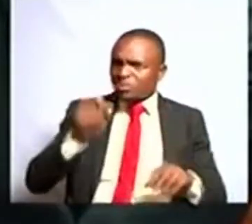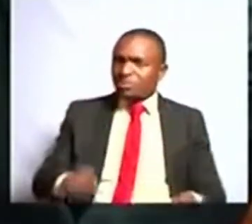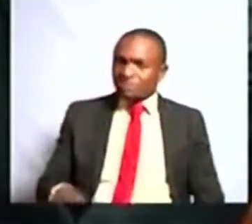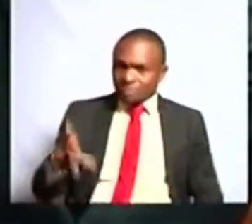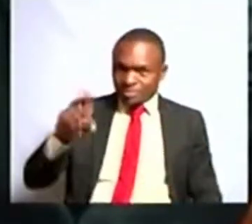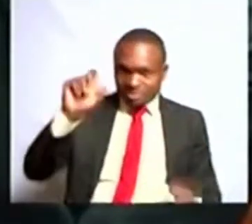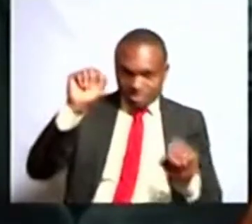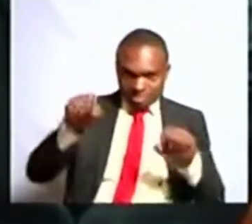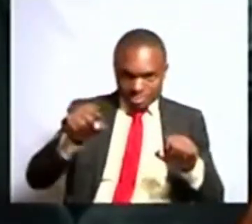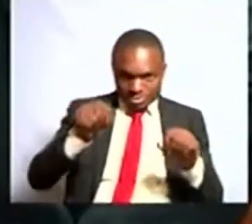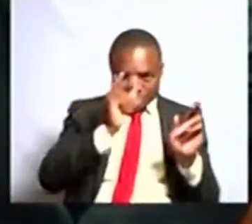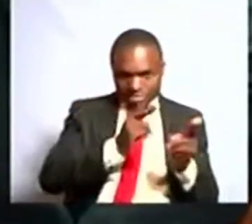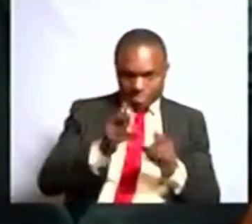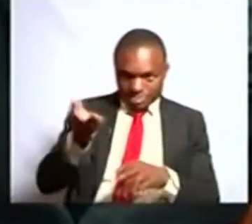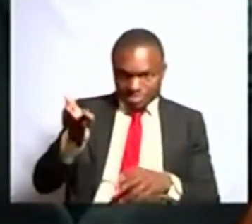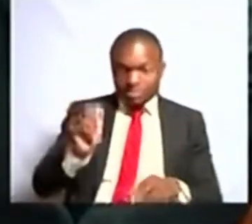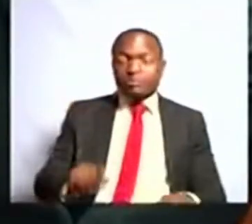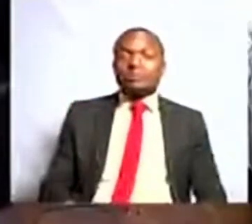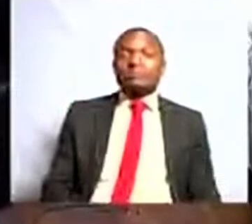PS, can you take up that question?